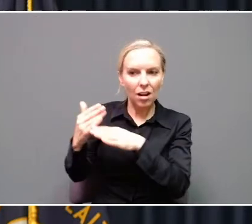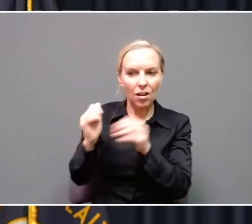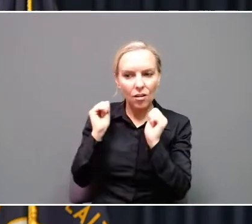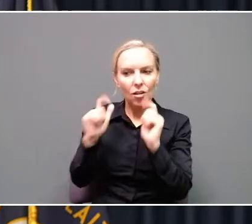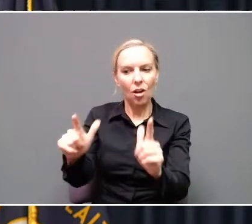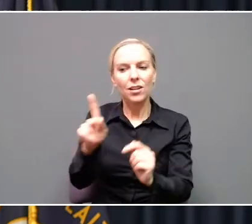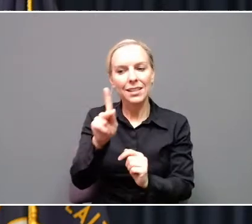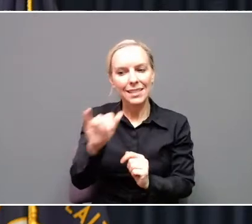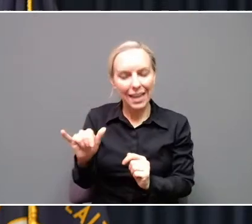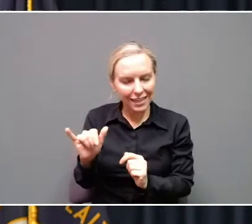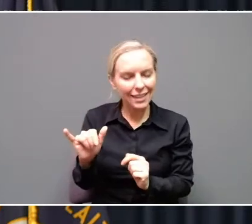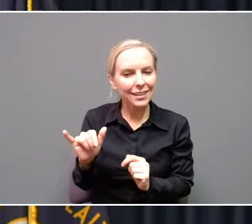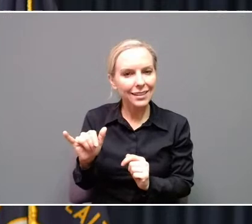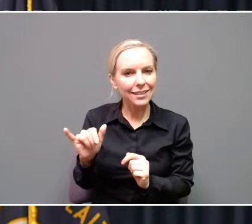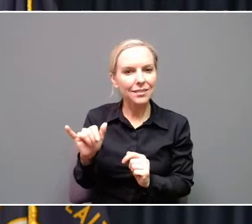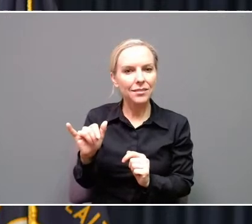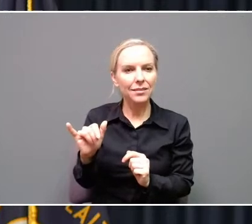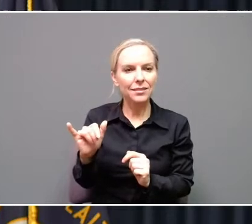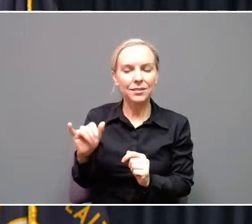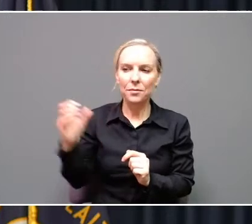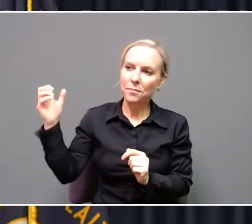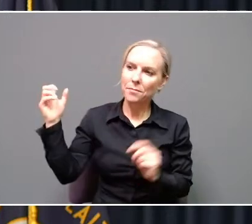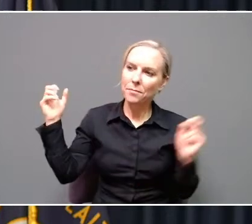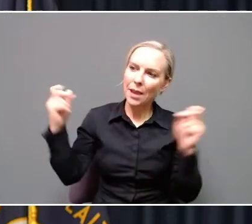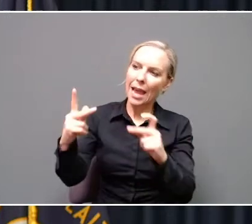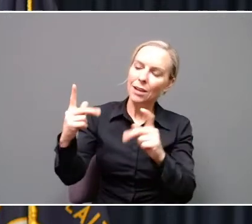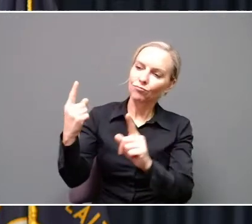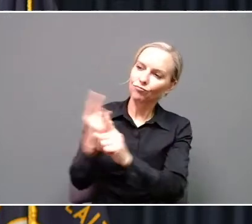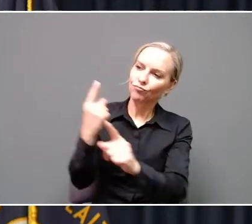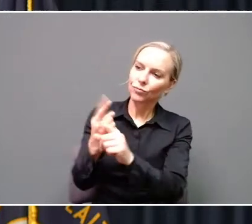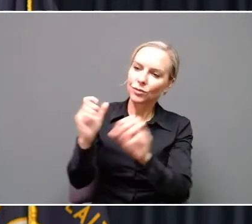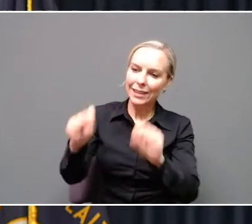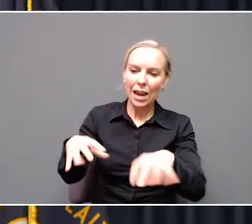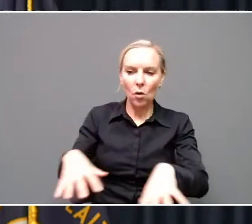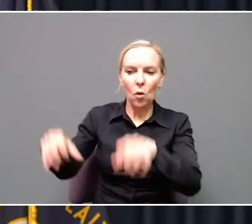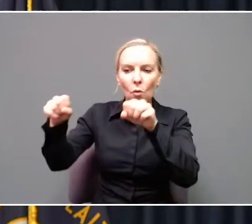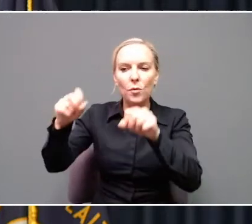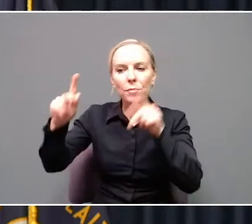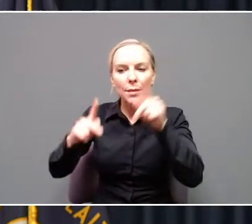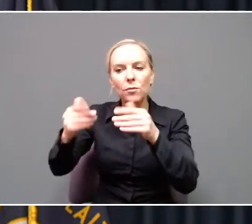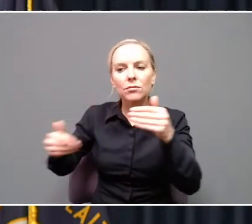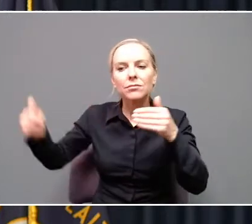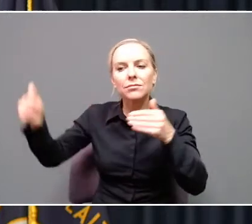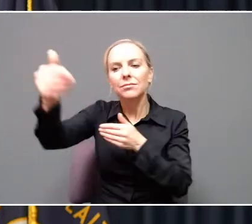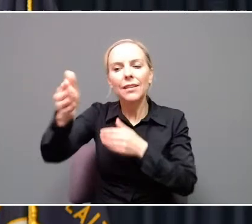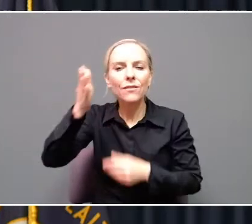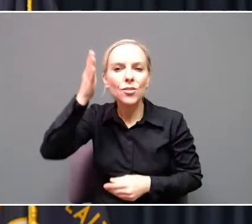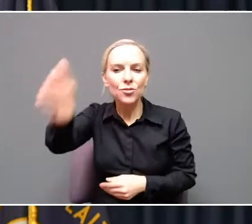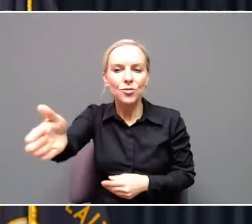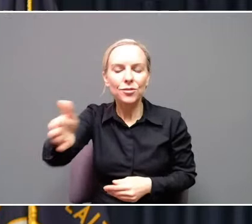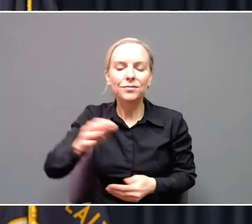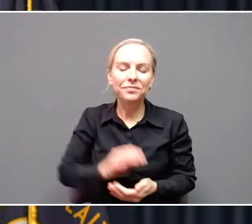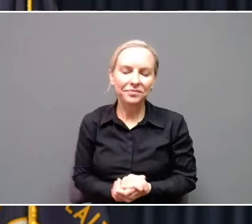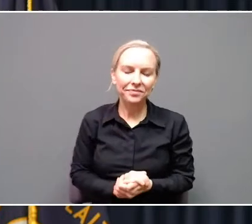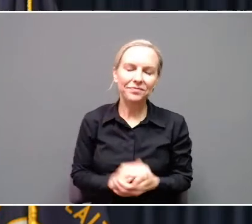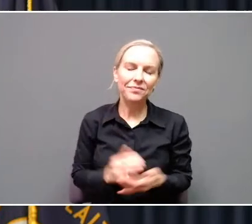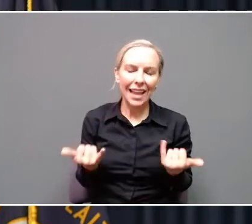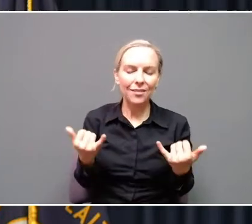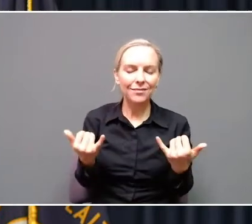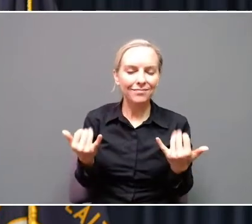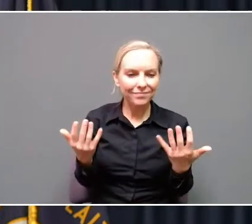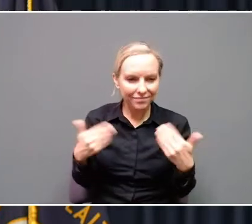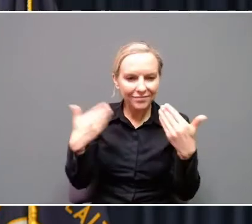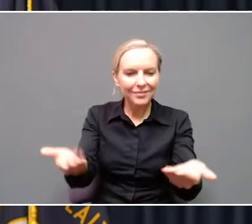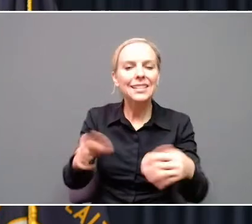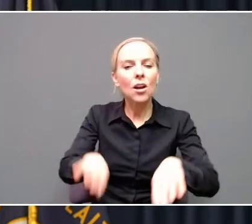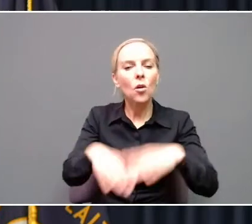Kentuckians back in shape to host people again in the near future. With that, we'll open it up for